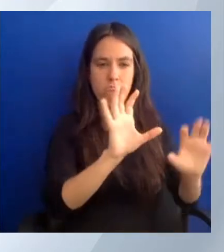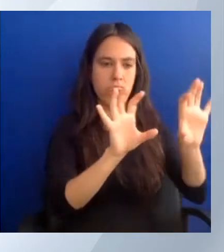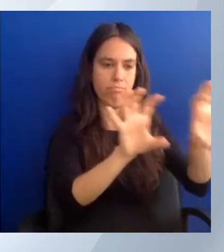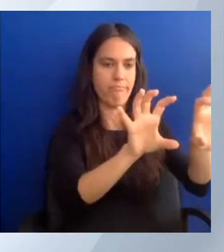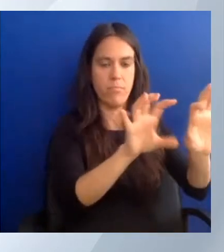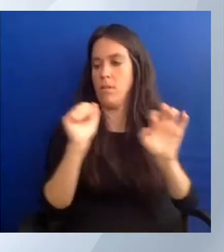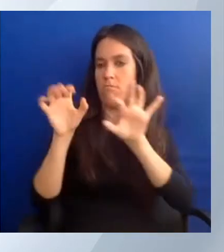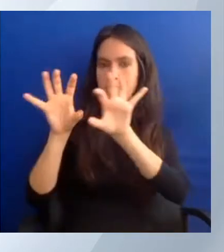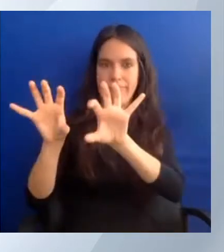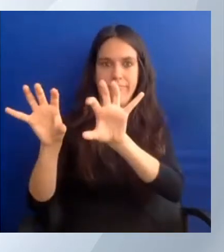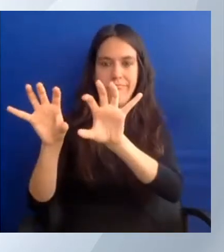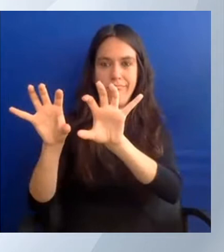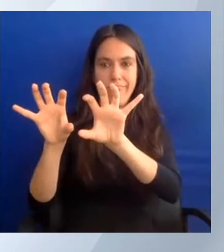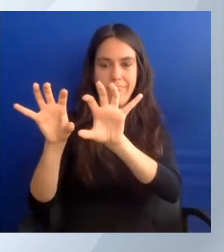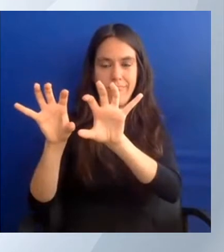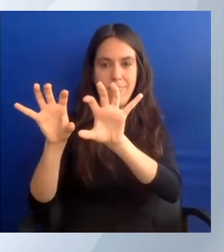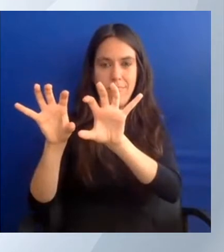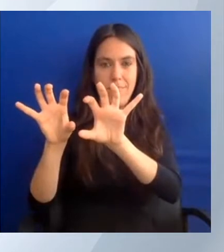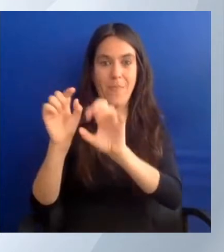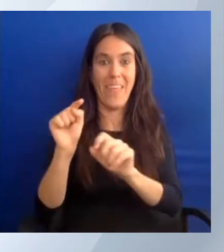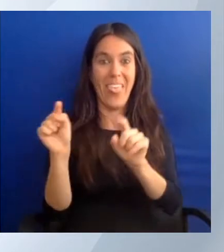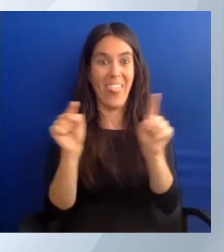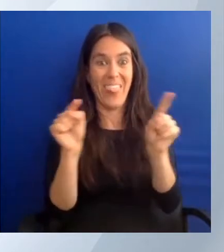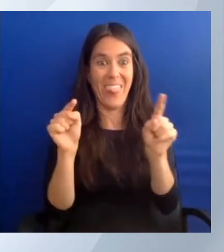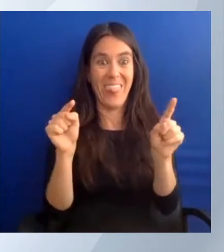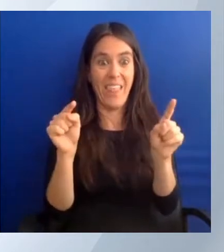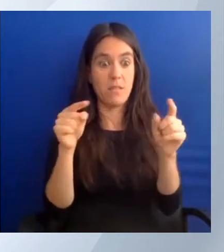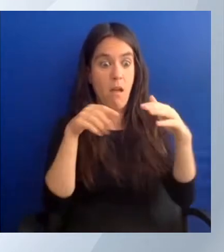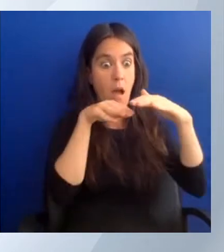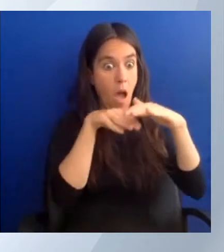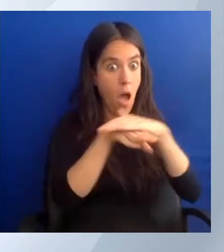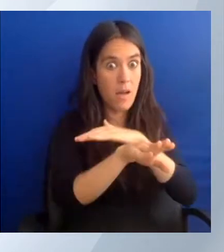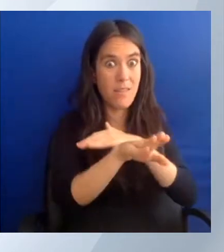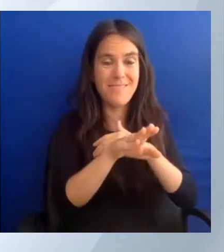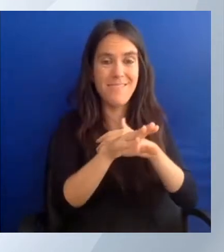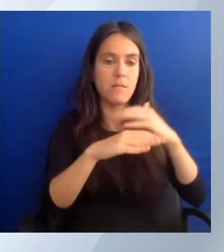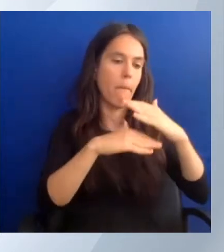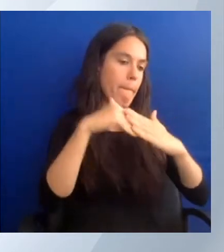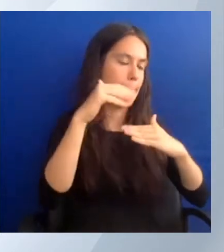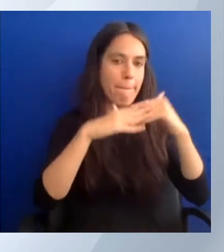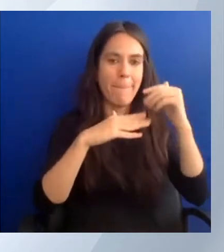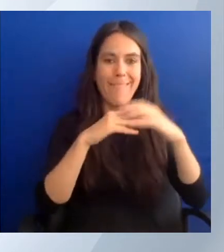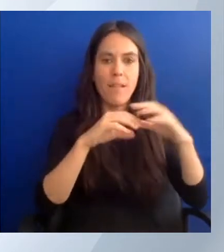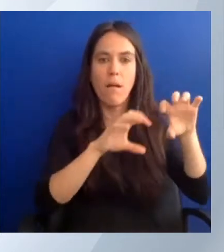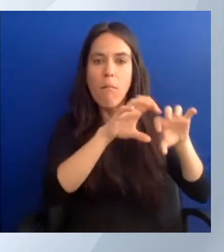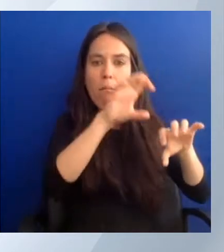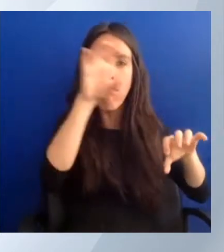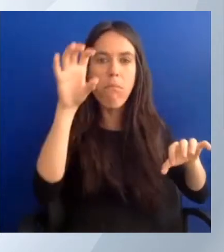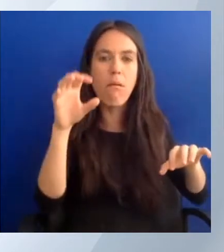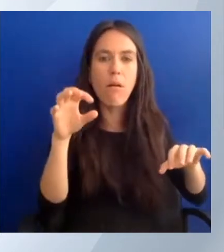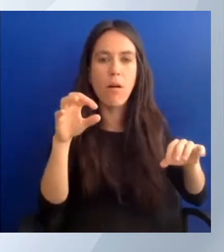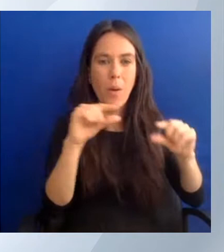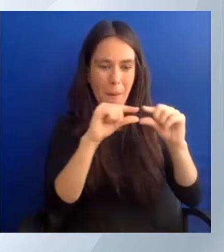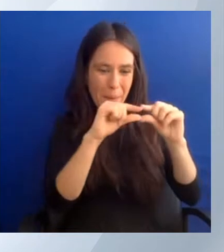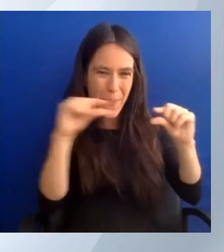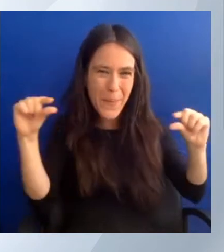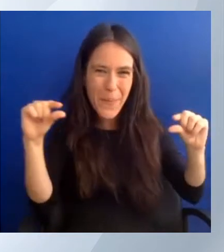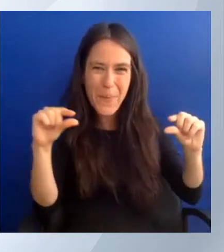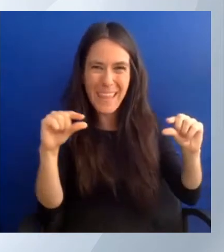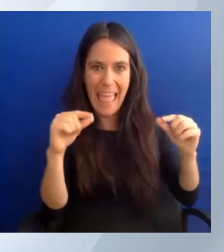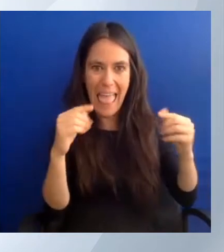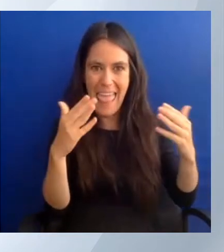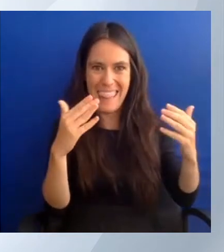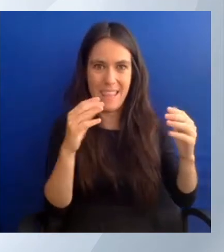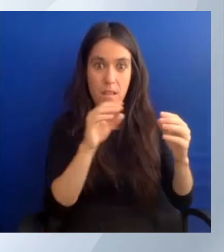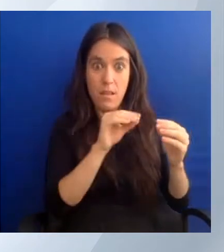these services have to access any of the Dapr building block, like state store, pub sub, or bindings,